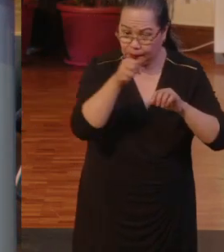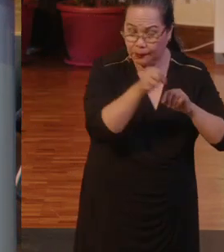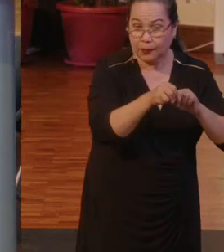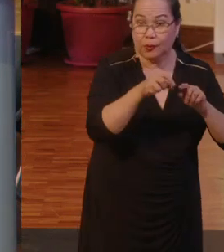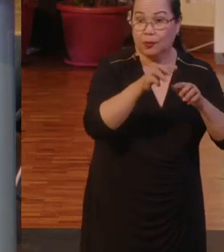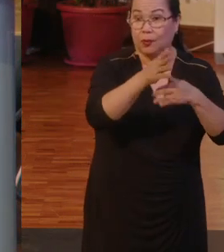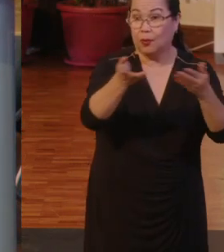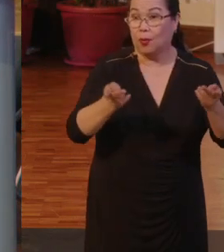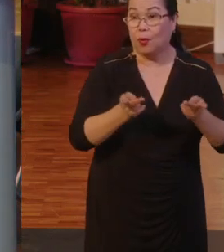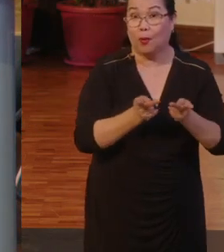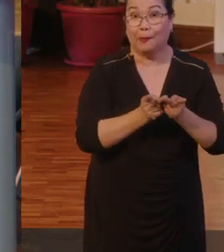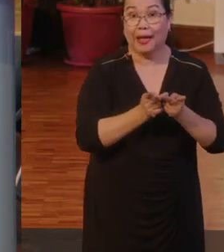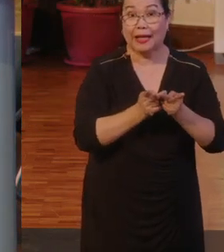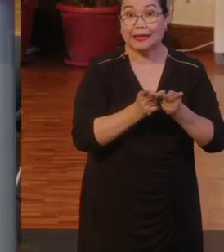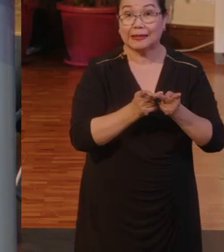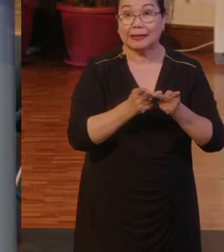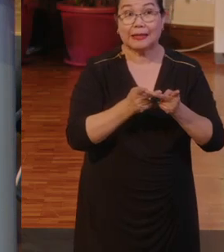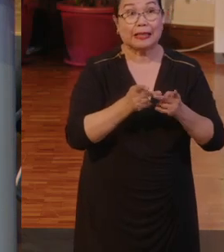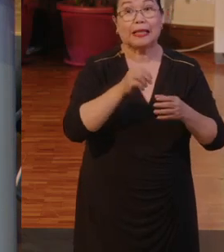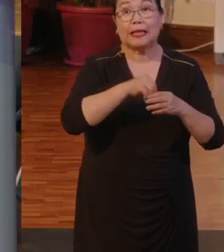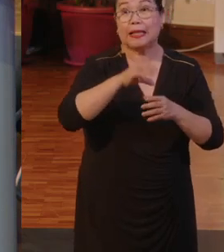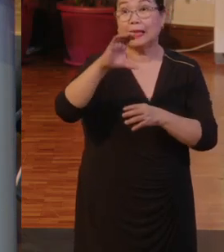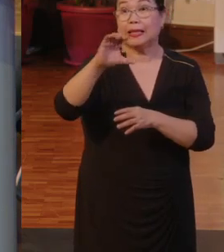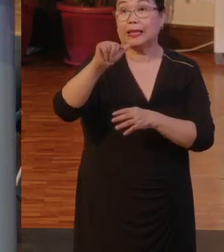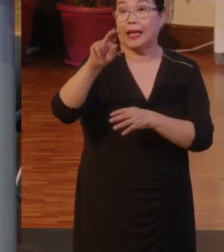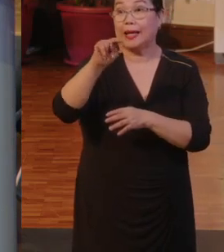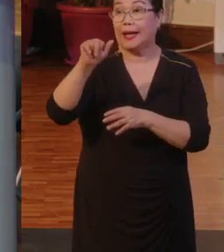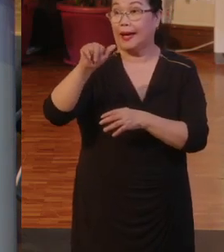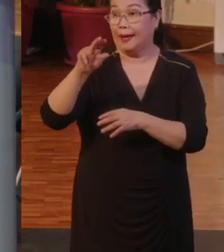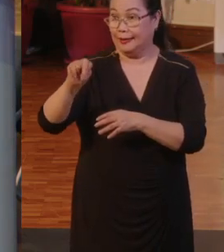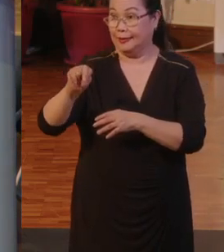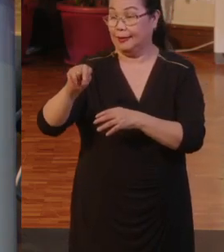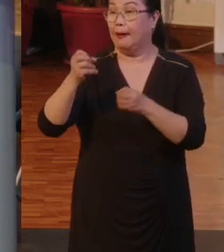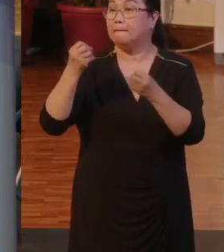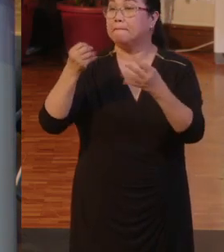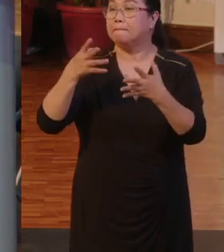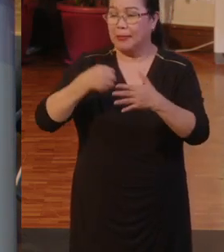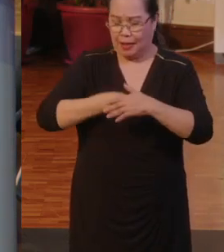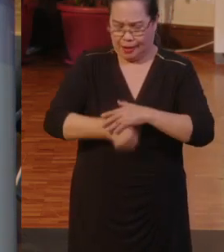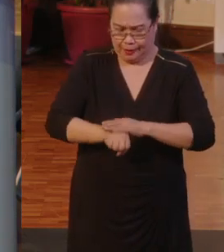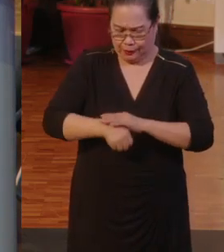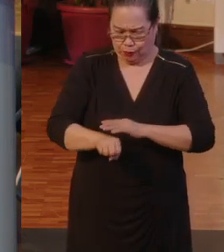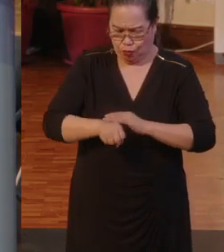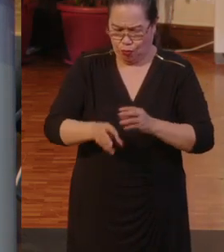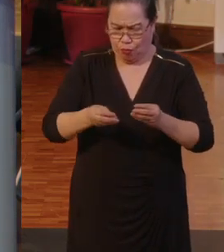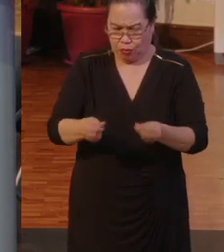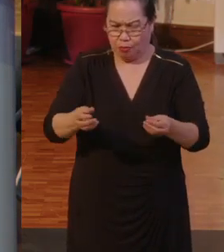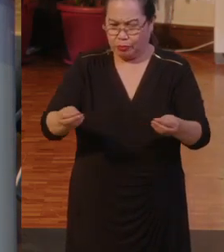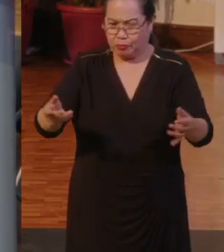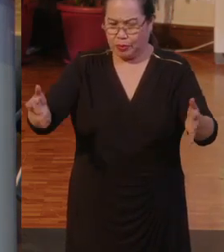the land of Canaan and made his offspring many. I gave him